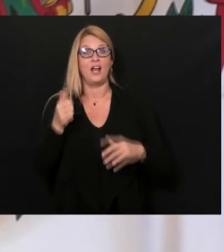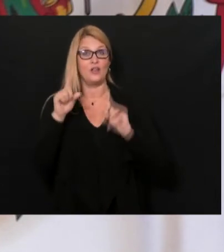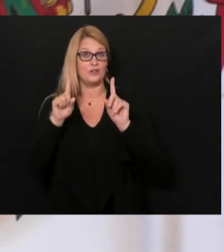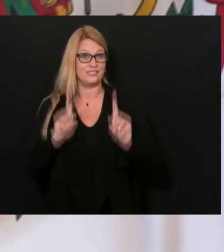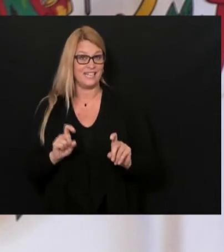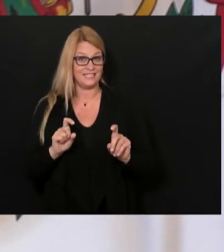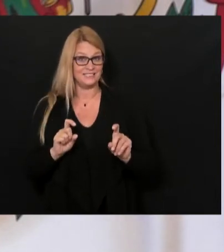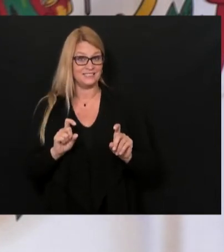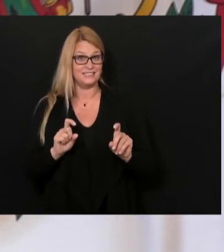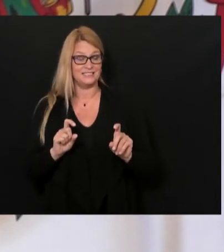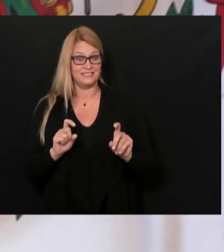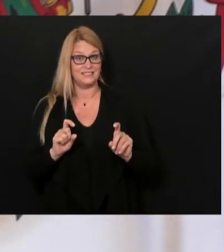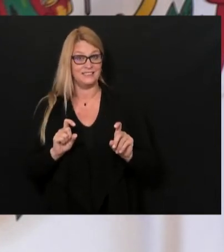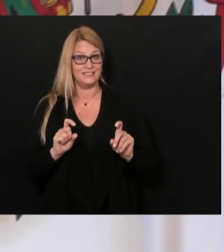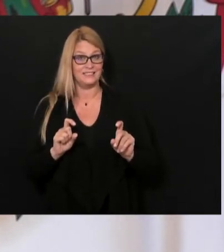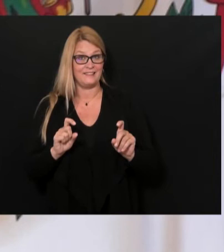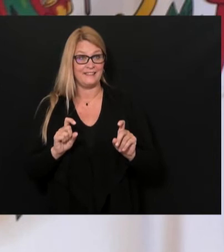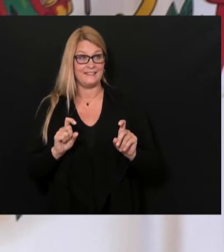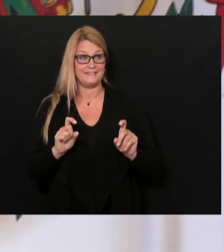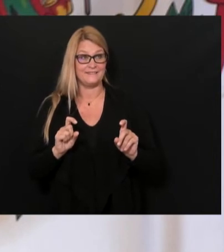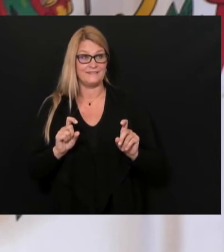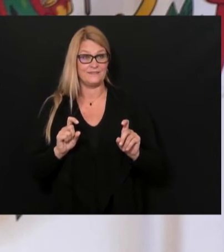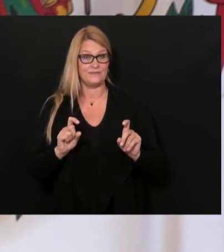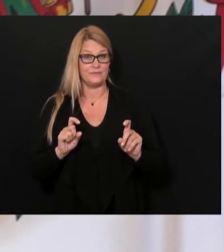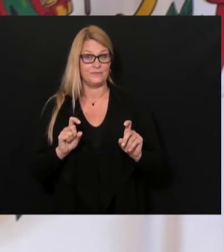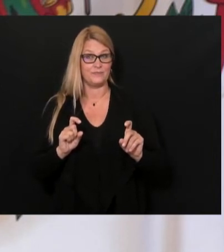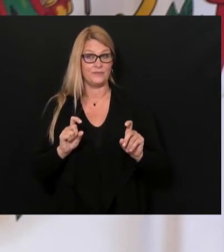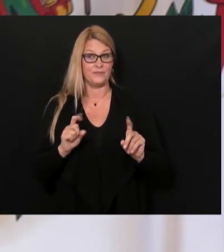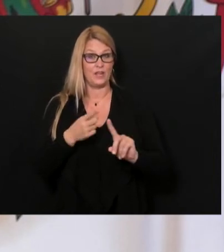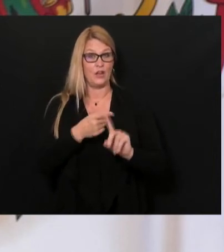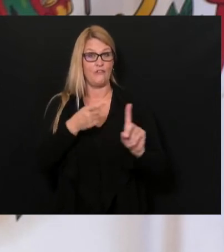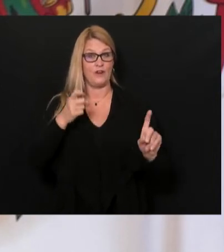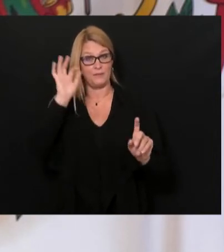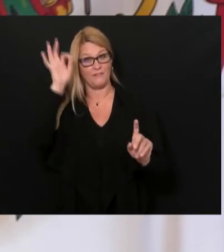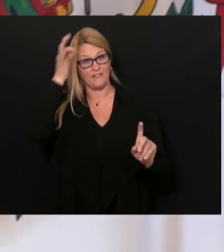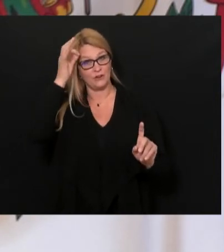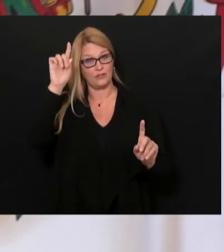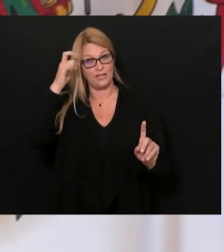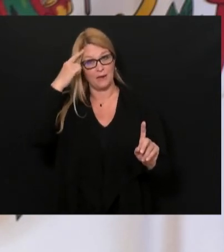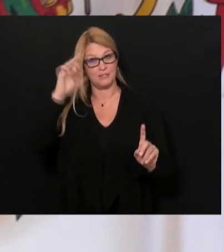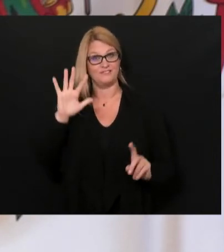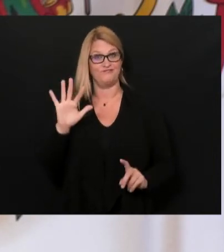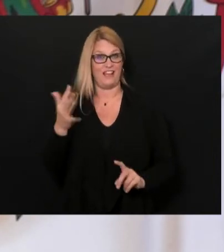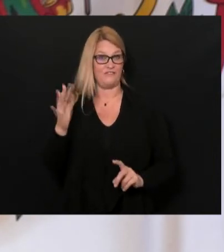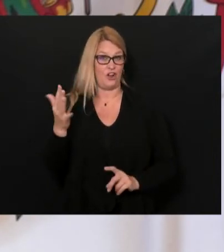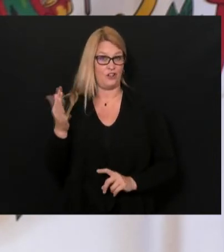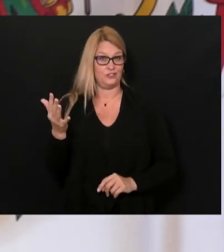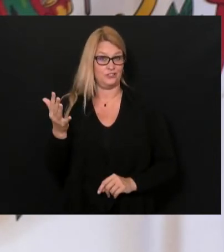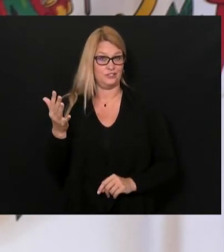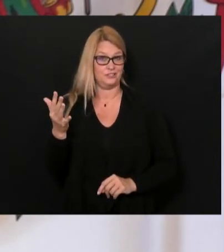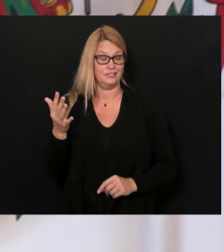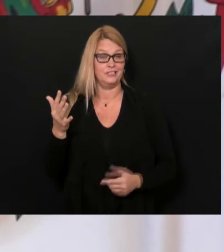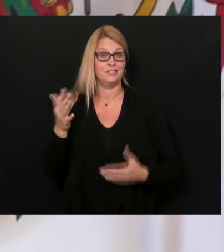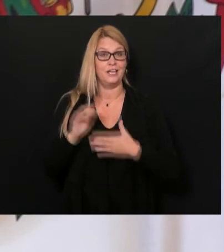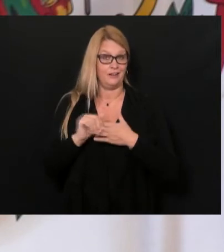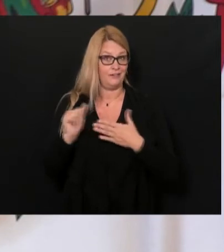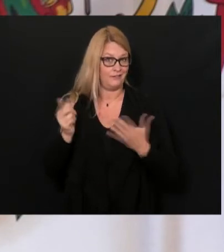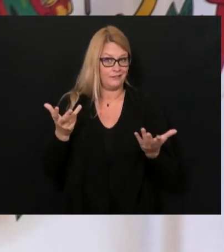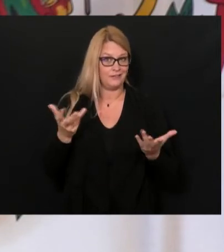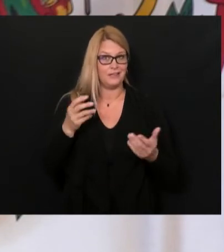that is basically, a test that is coming from the federal government. It's $5. And we